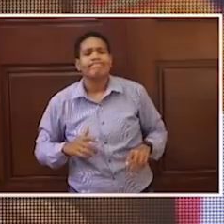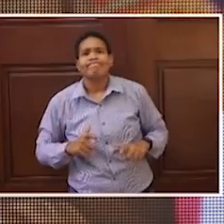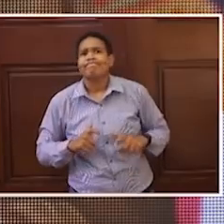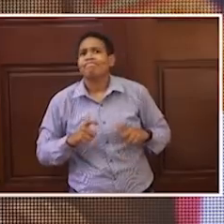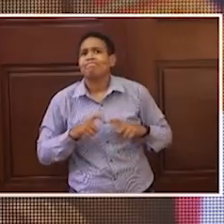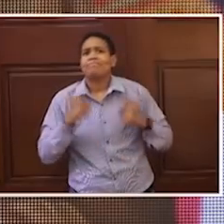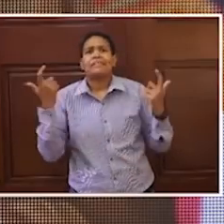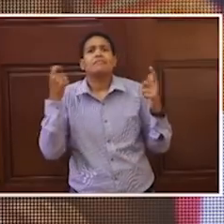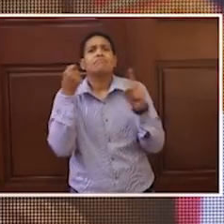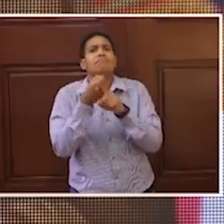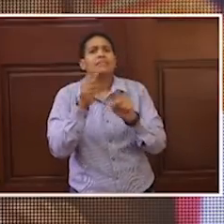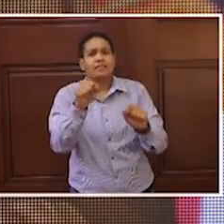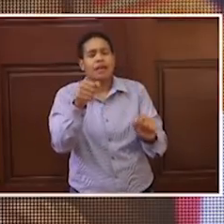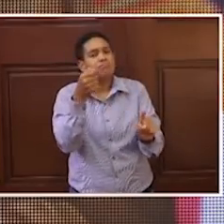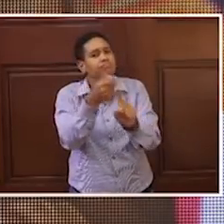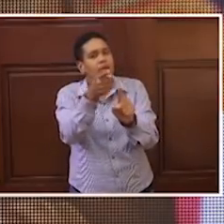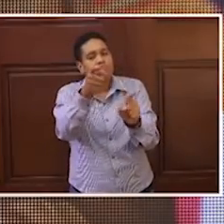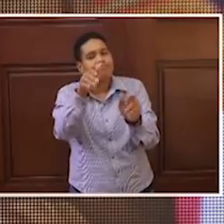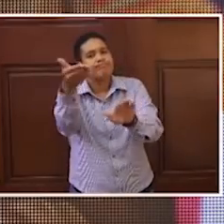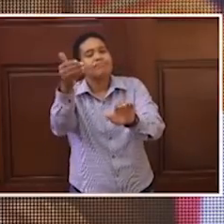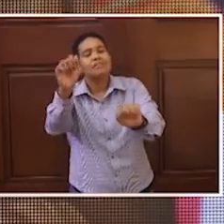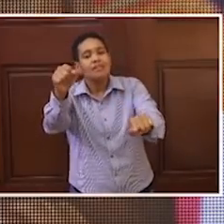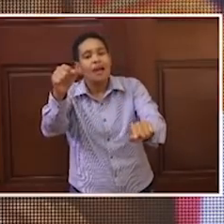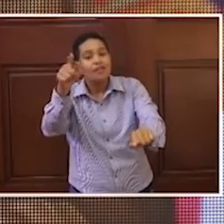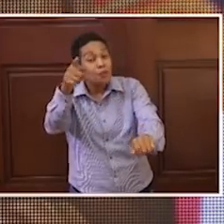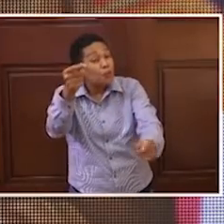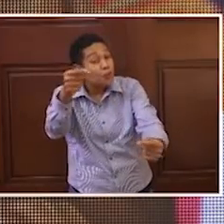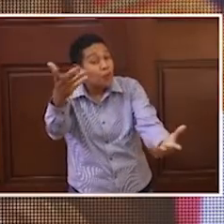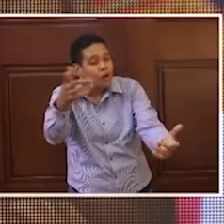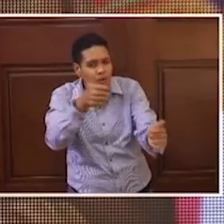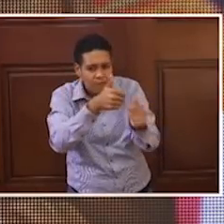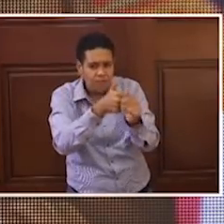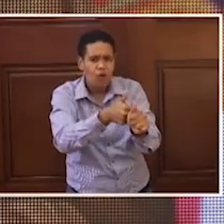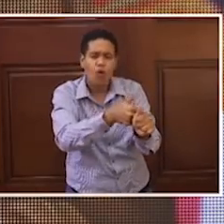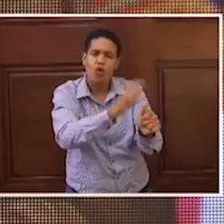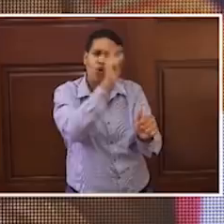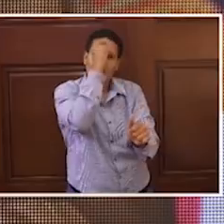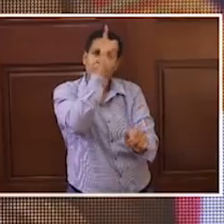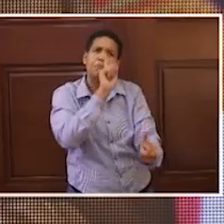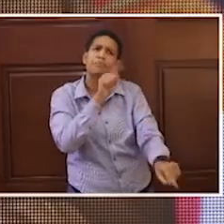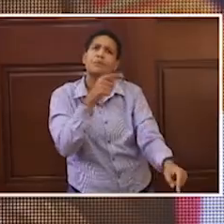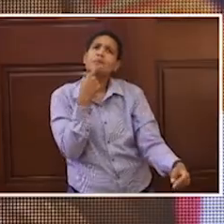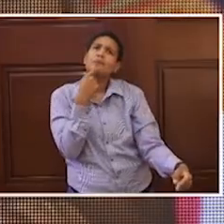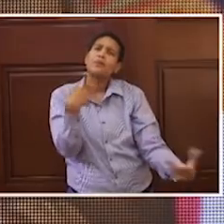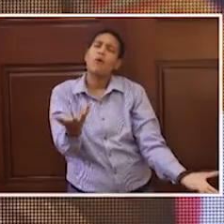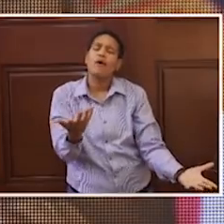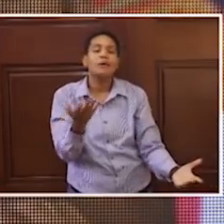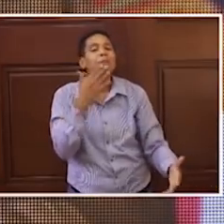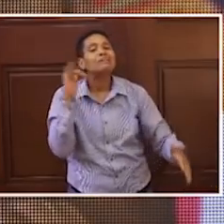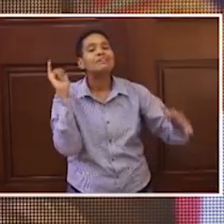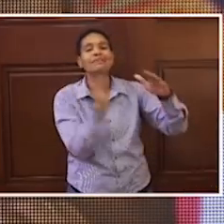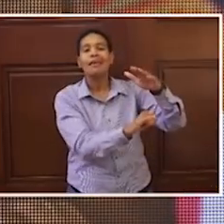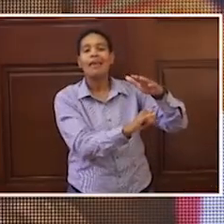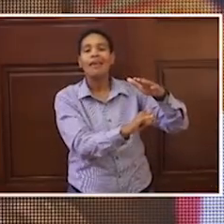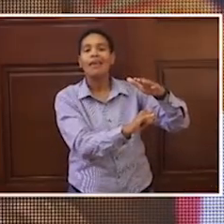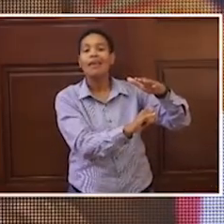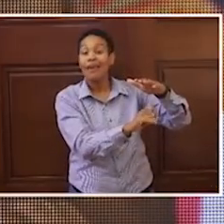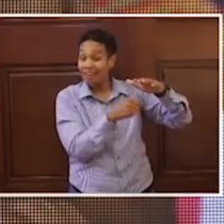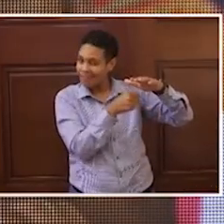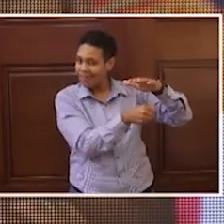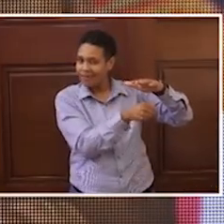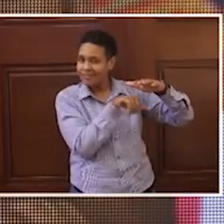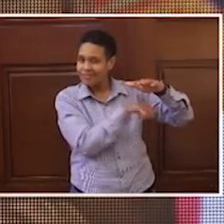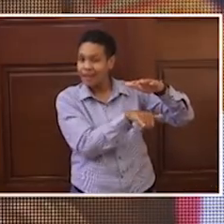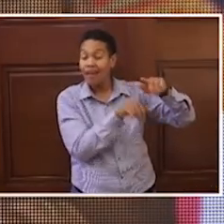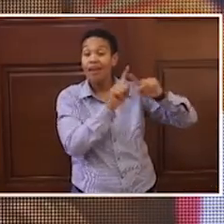to, as much as possible, follow the order of the government, which is to stay in, but you are allowed